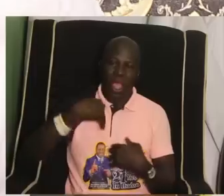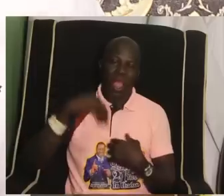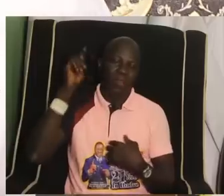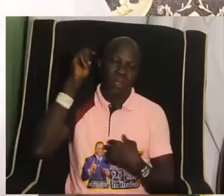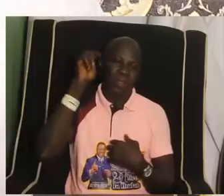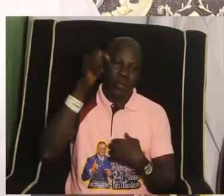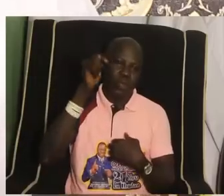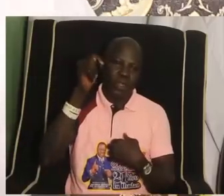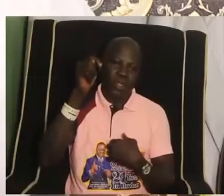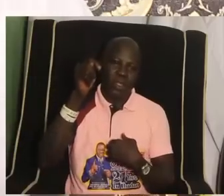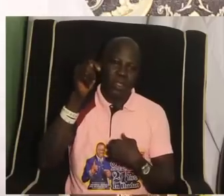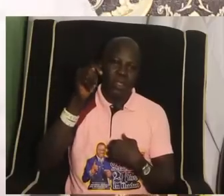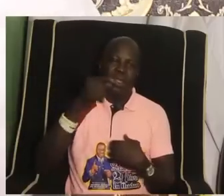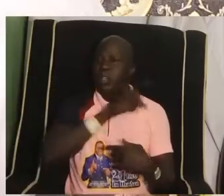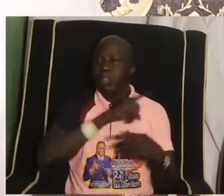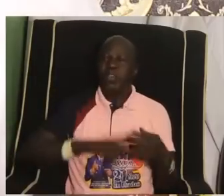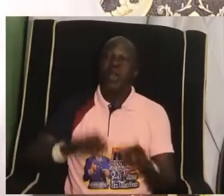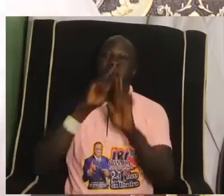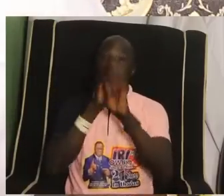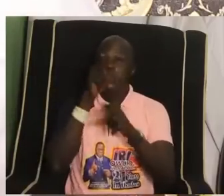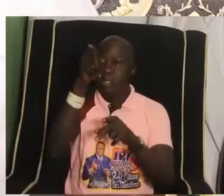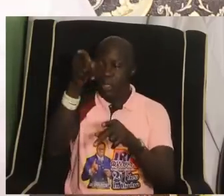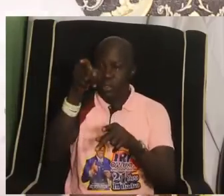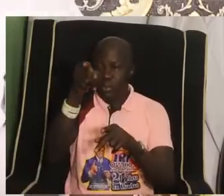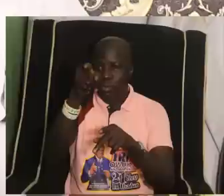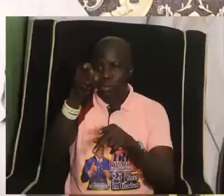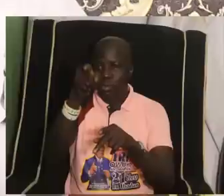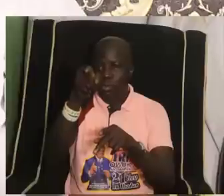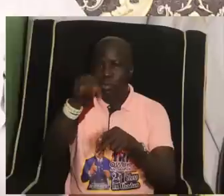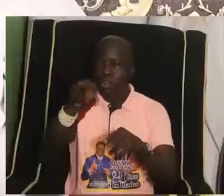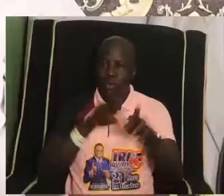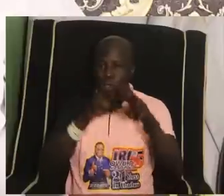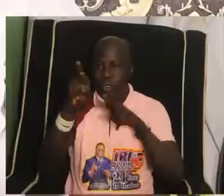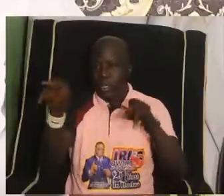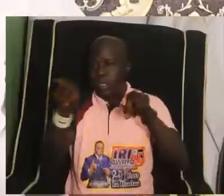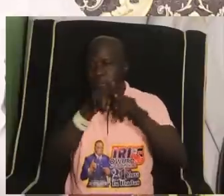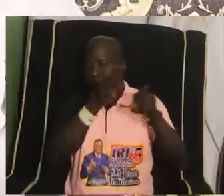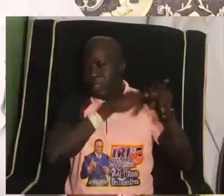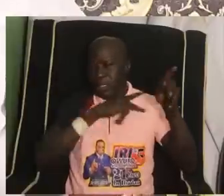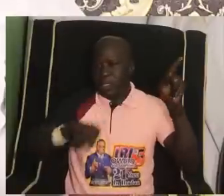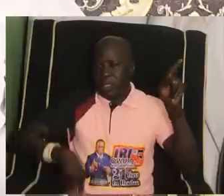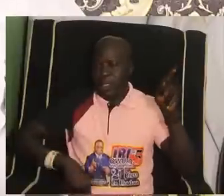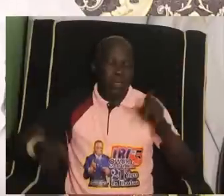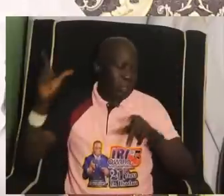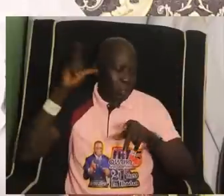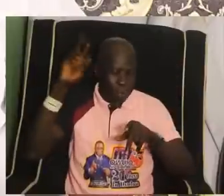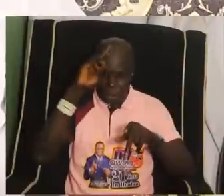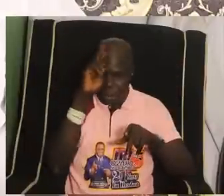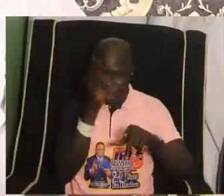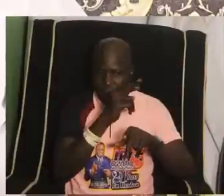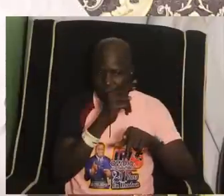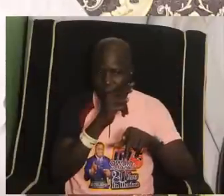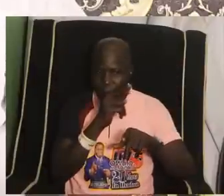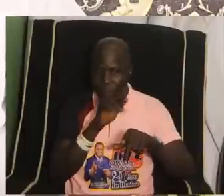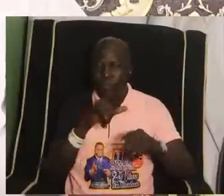testimony. Amen. You have testimony. Olorun wa da Olorun. Amen. God will answer you. Wa de se bi oba. Amen. Reign as king. Listen to me, sir.